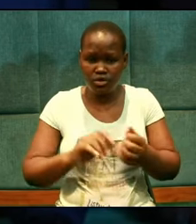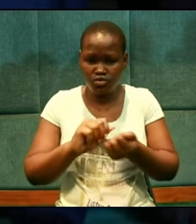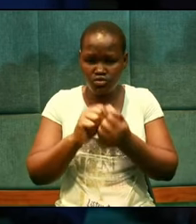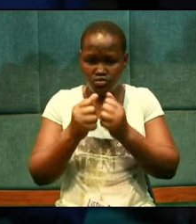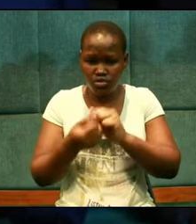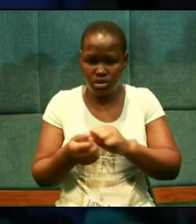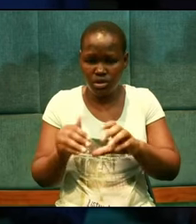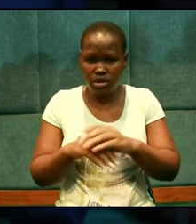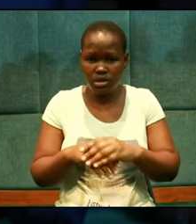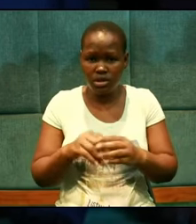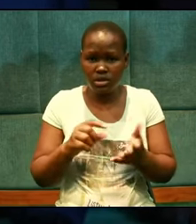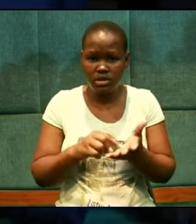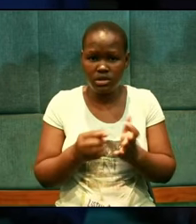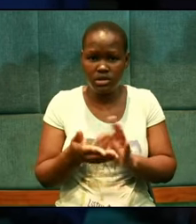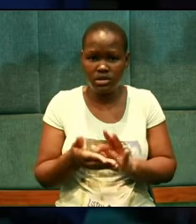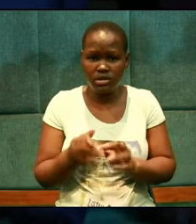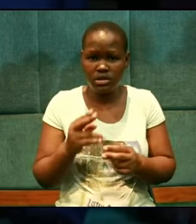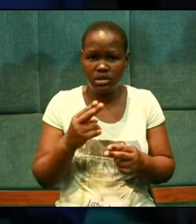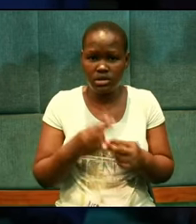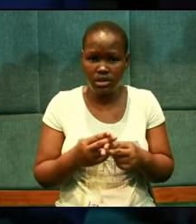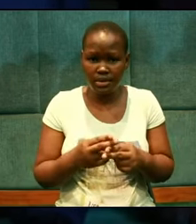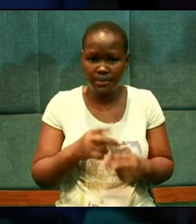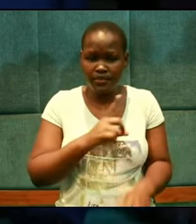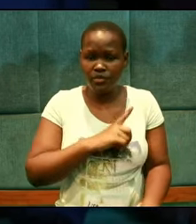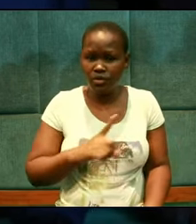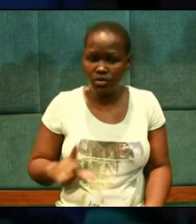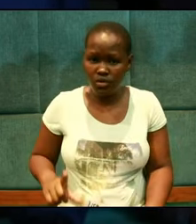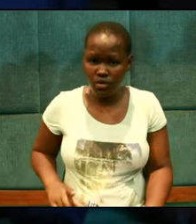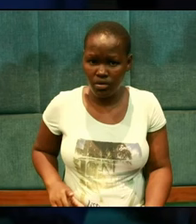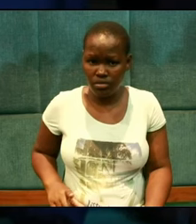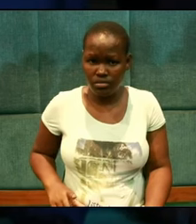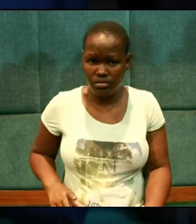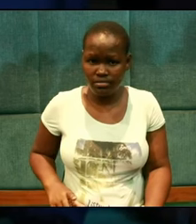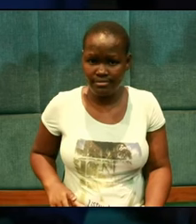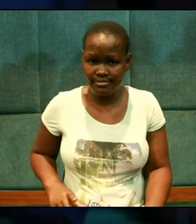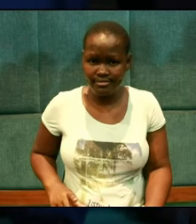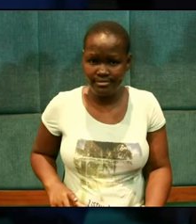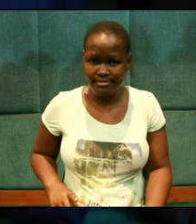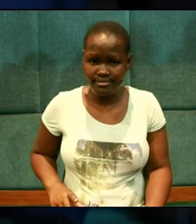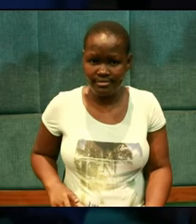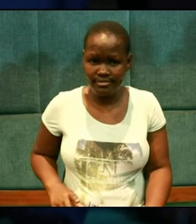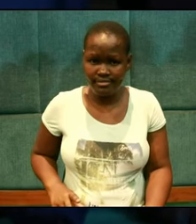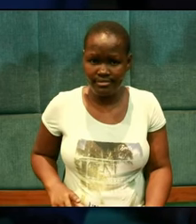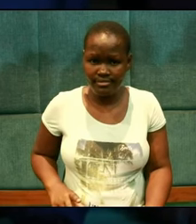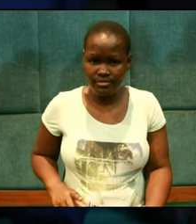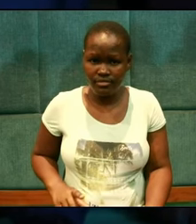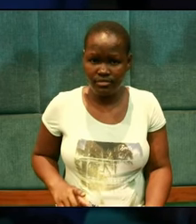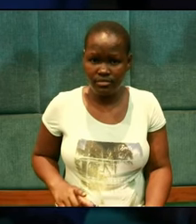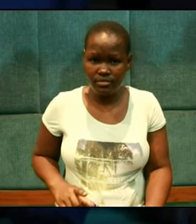Jesus' name. Lord, if there is any marriage that is going through untold